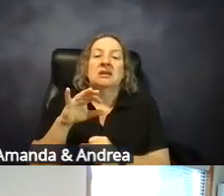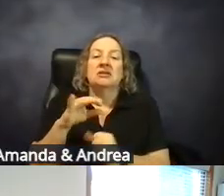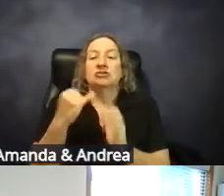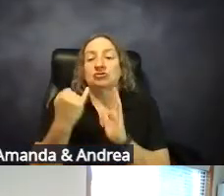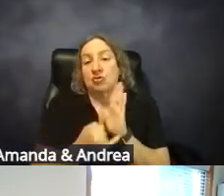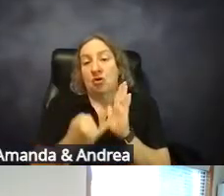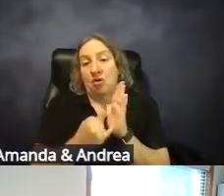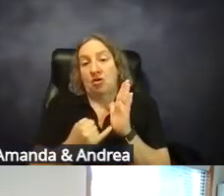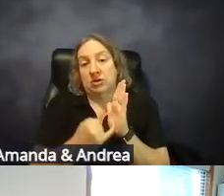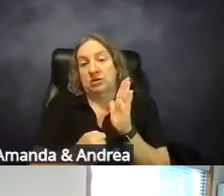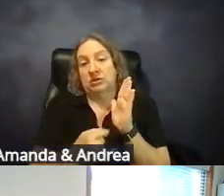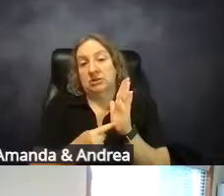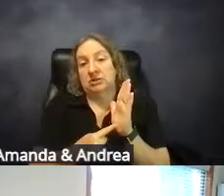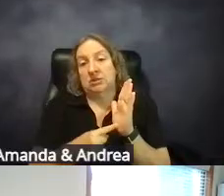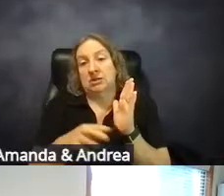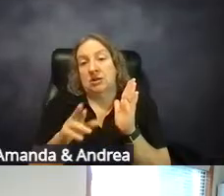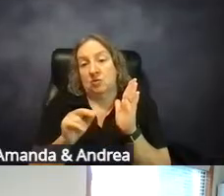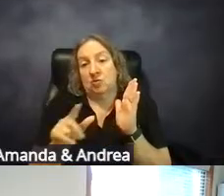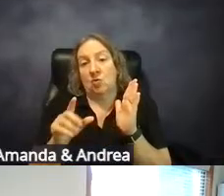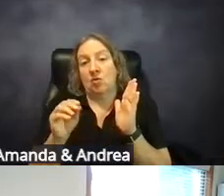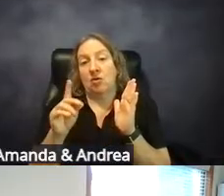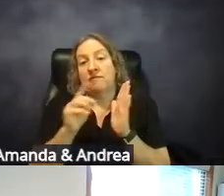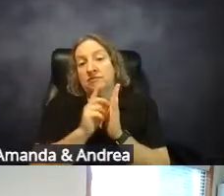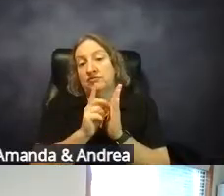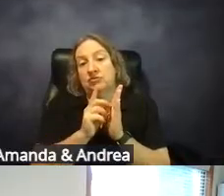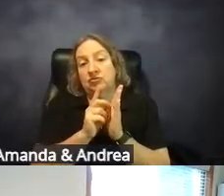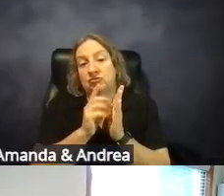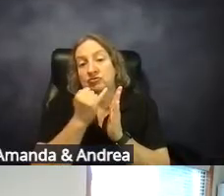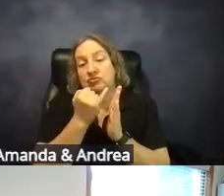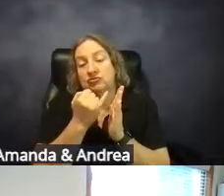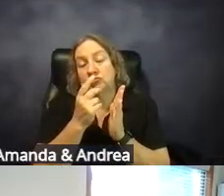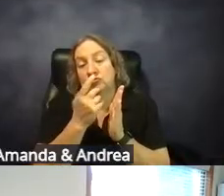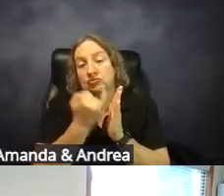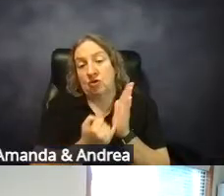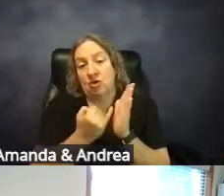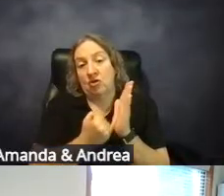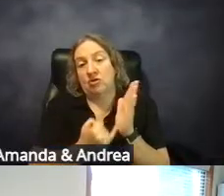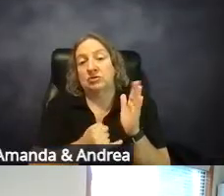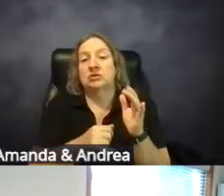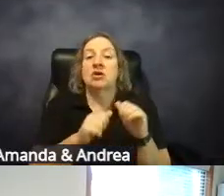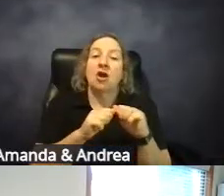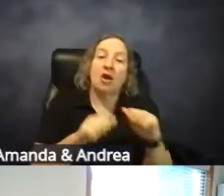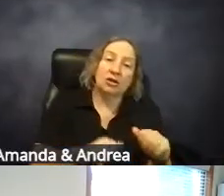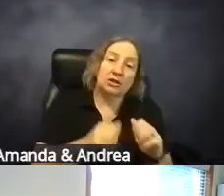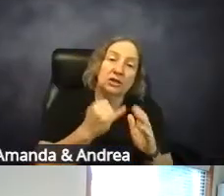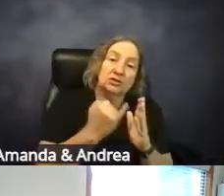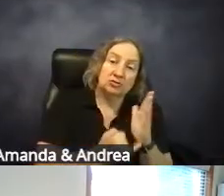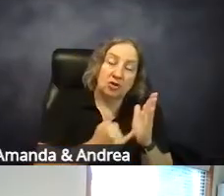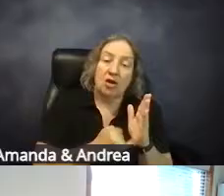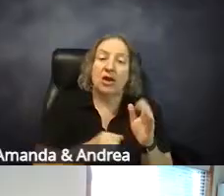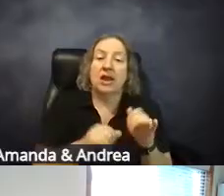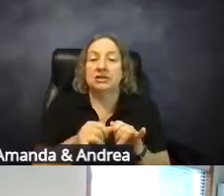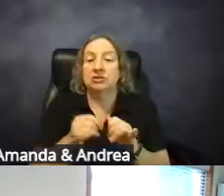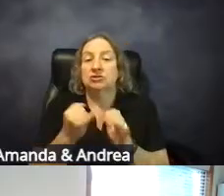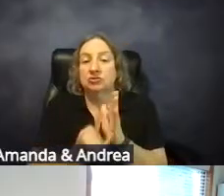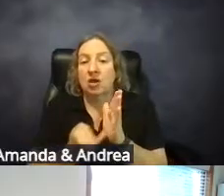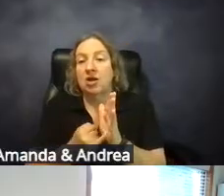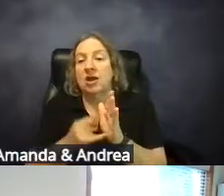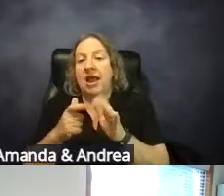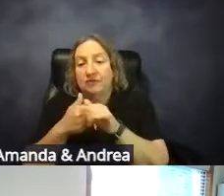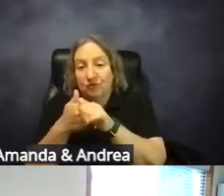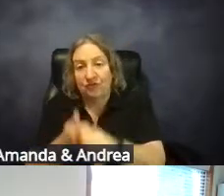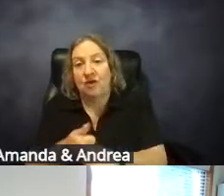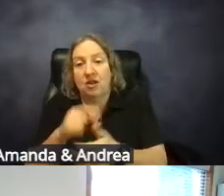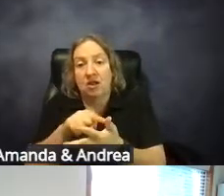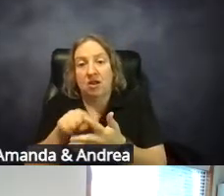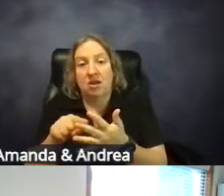drawings that's, a roll of drawings, and there's architectural drawings and there's engineering drawings, and it's like you build to these specs or